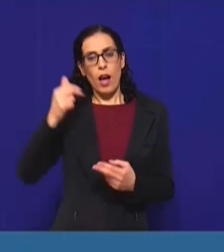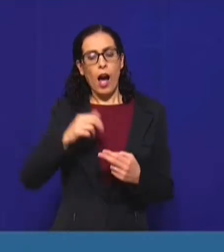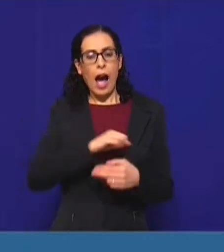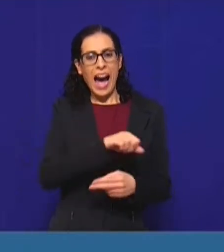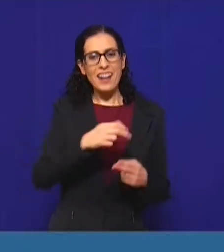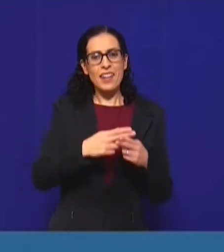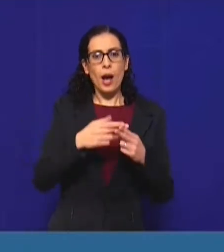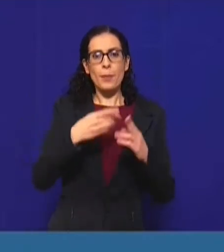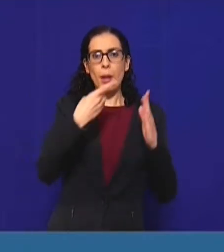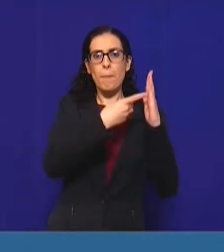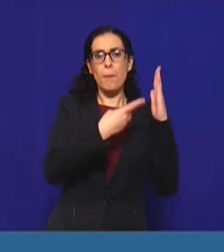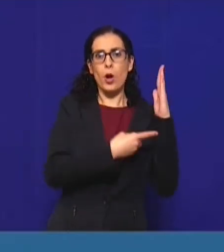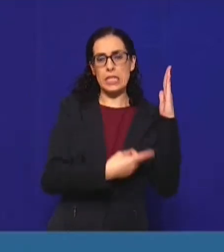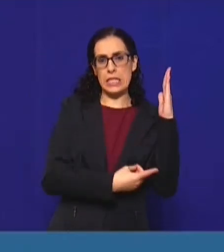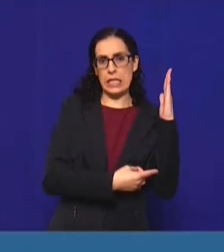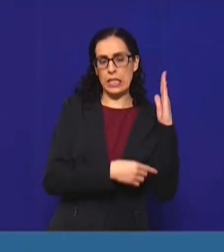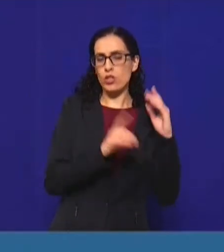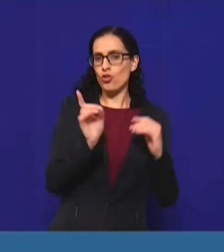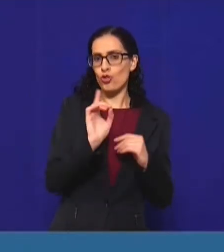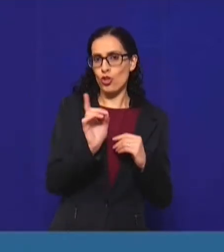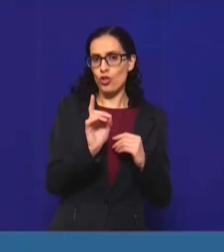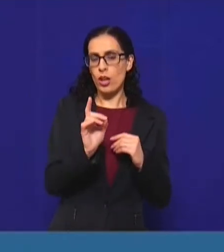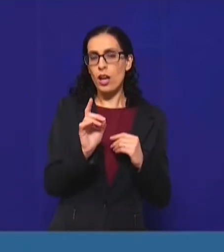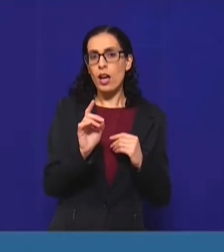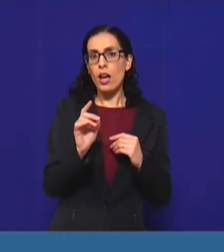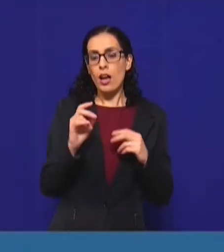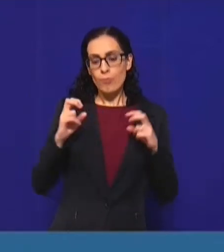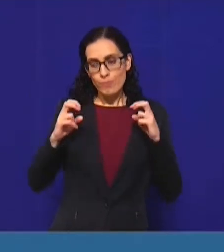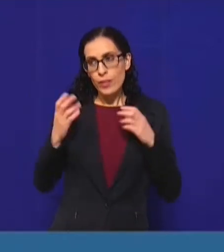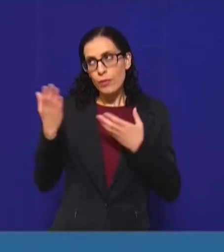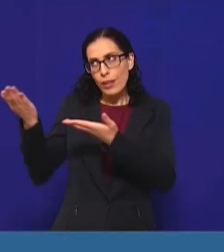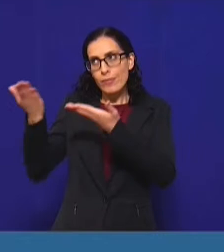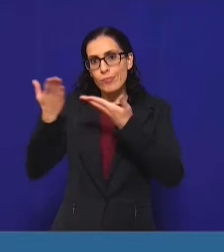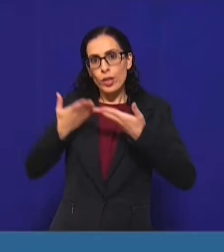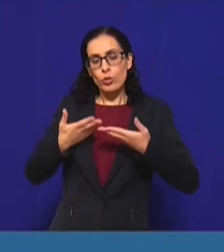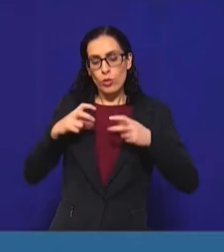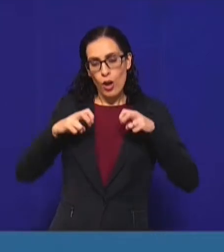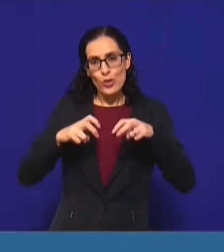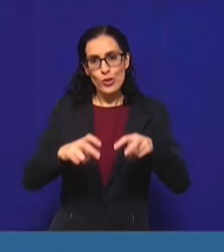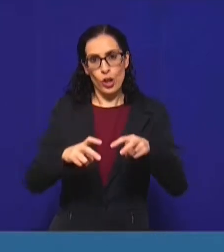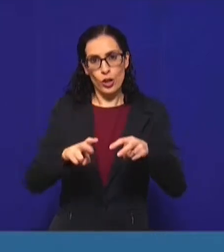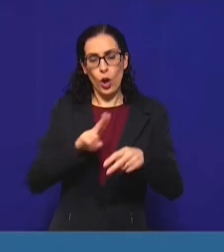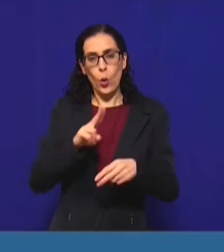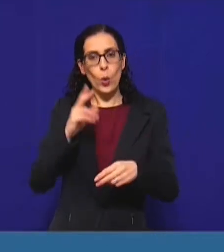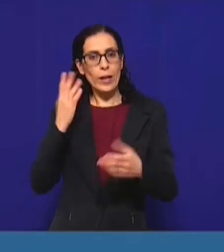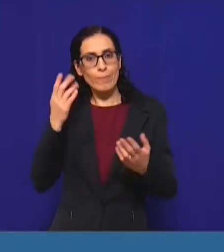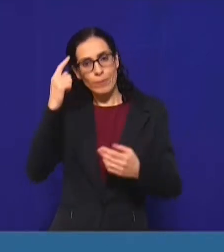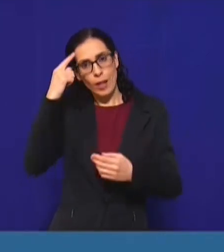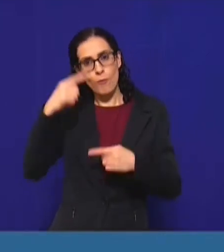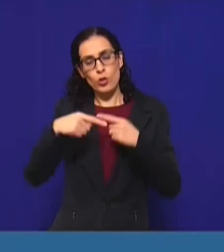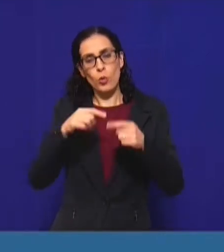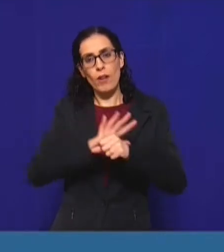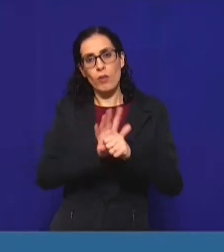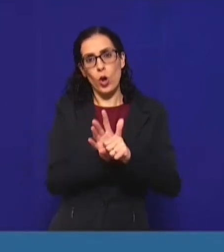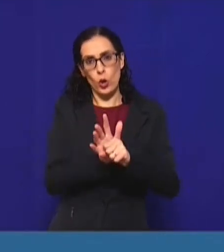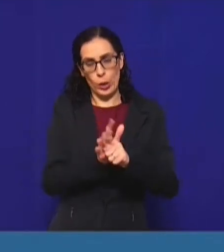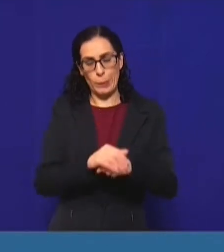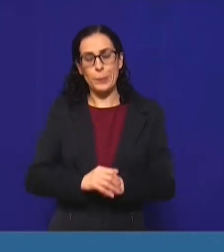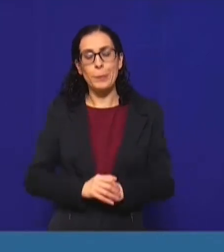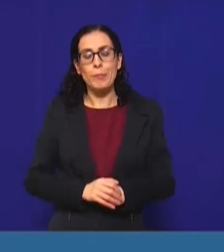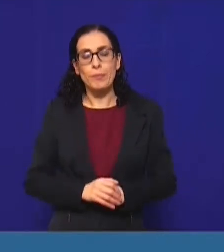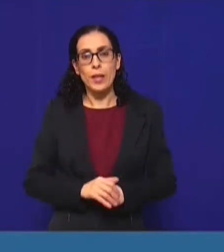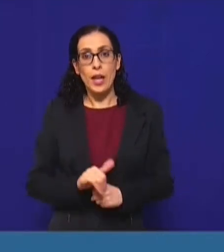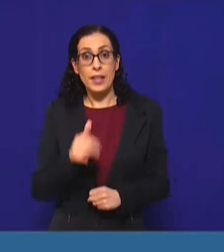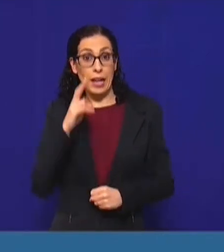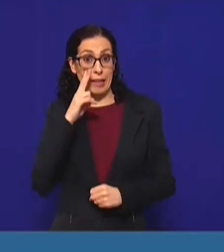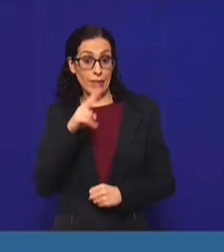li mxejna ta' kif inti ir-riċerka dejjem qiegħda turina u x'nafu fuq dan il-virus. Jekk inħarsu lejn